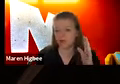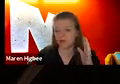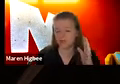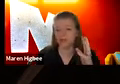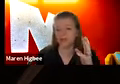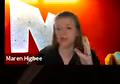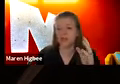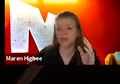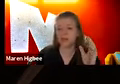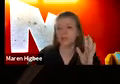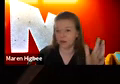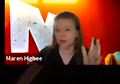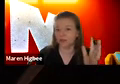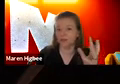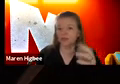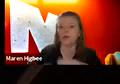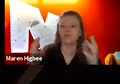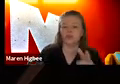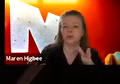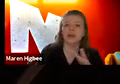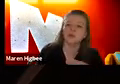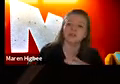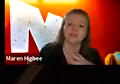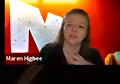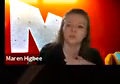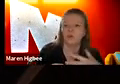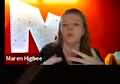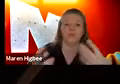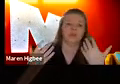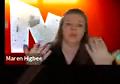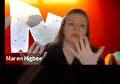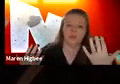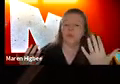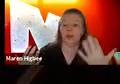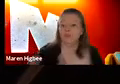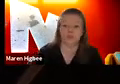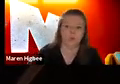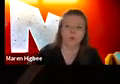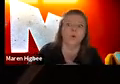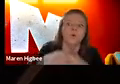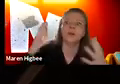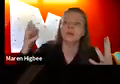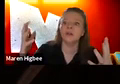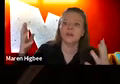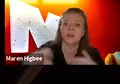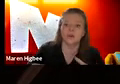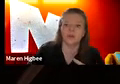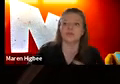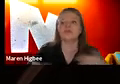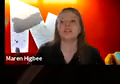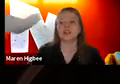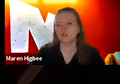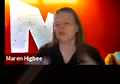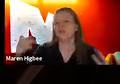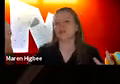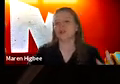biggest conferences of the year. So if you aren't familiar with that one, it's one of those big things that people have this whole, you know, they're